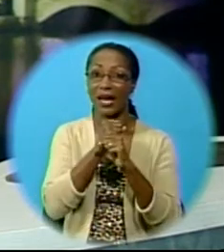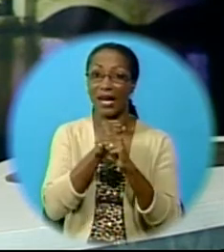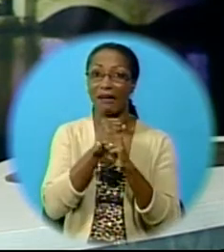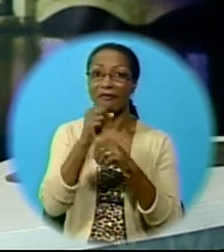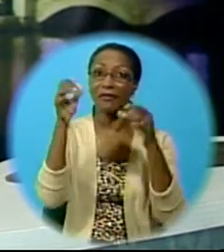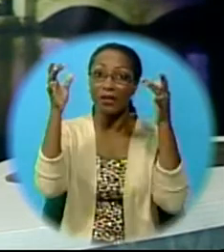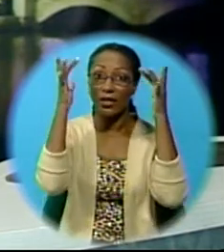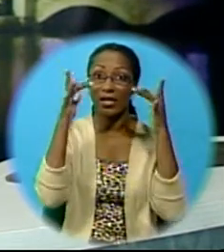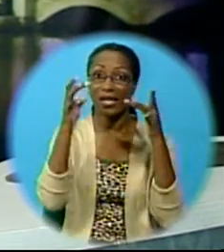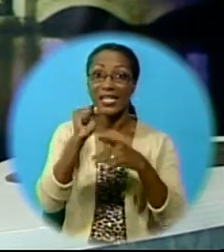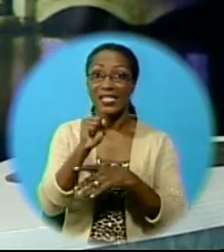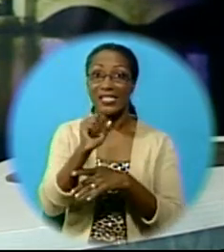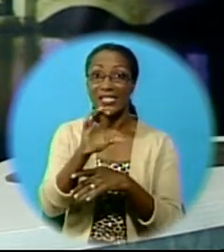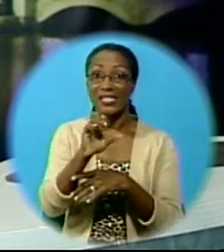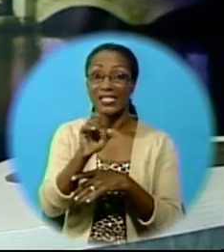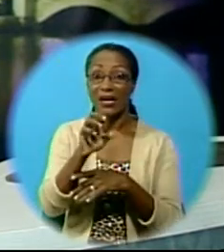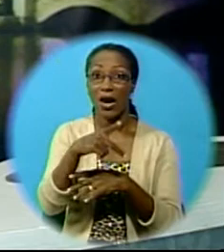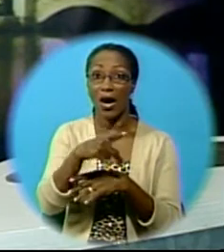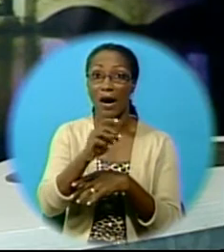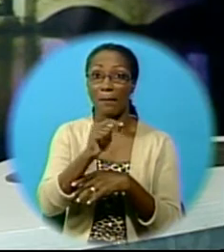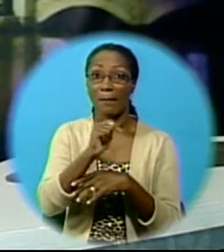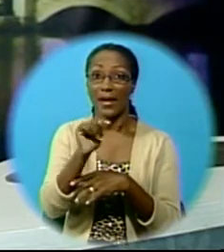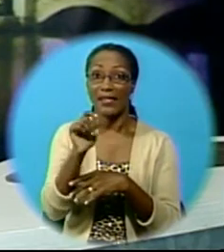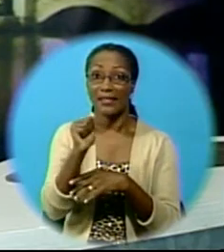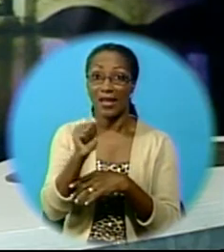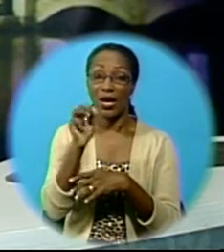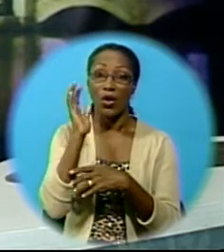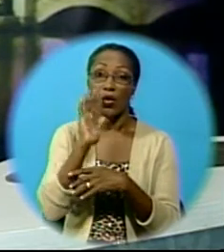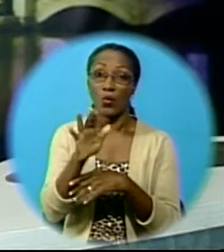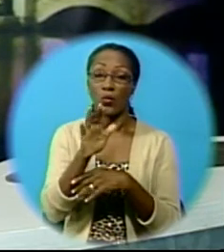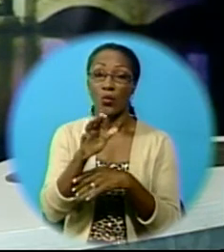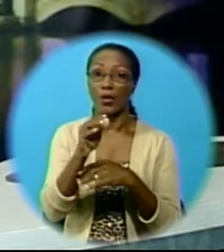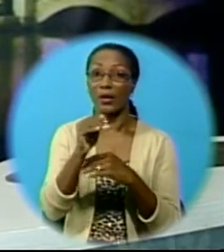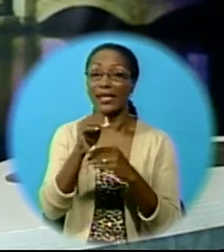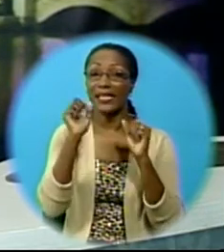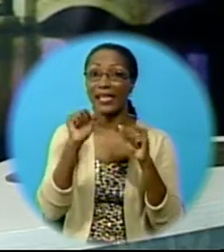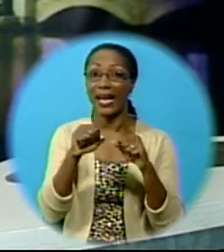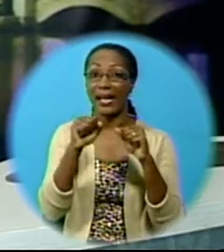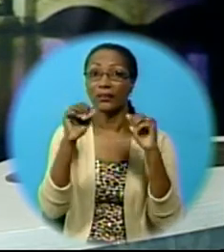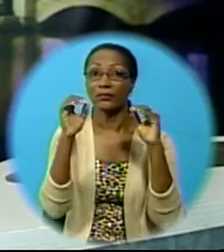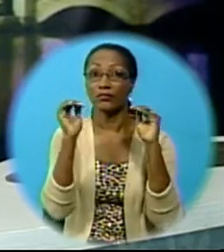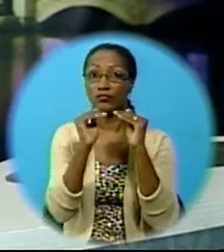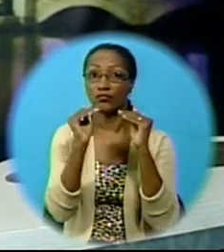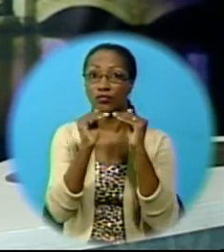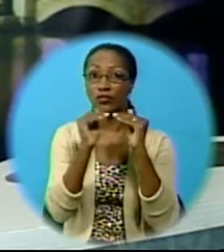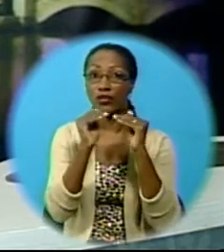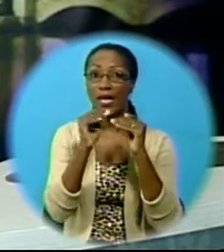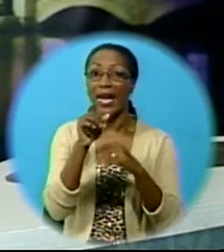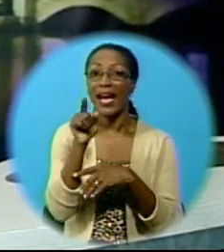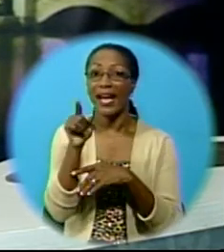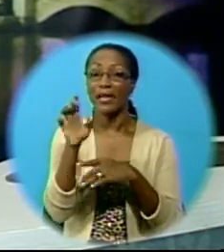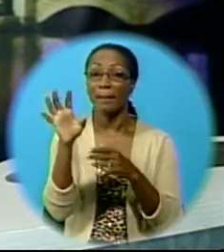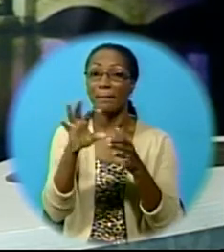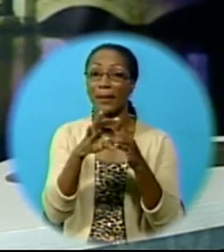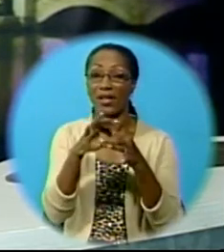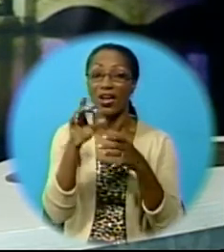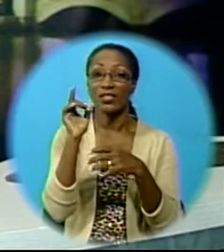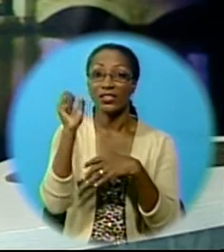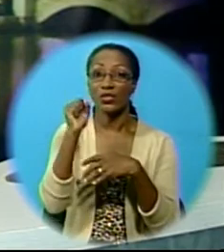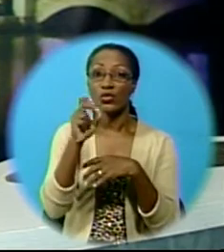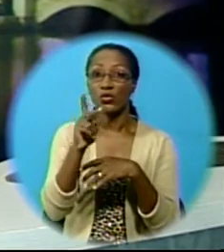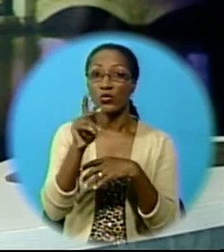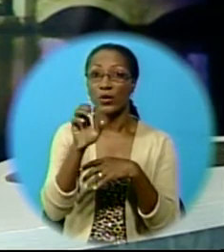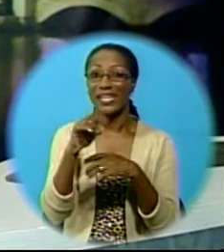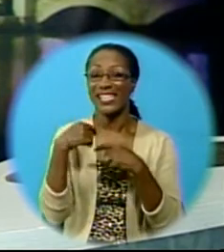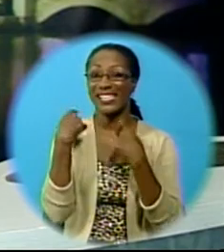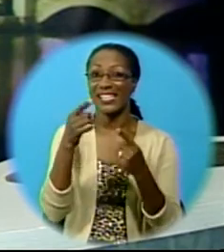other hand, only has to draw all four games tomorrow to claim the title that has belonged to the Barbadians since 1991. It